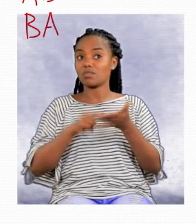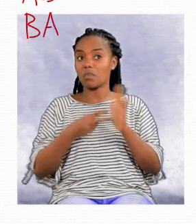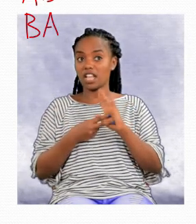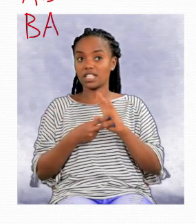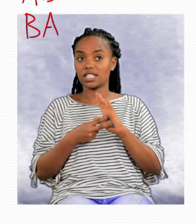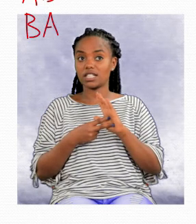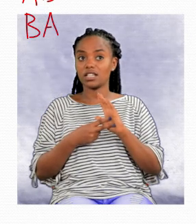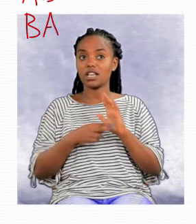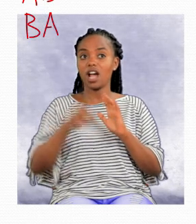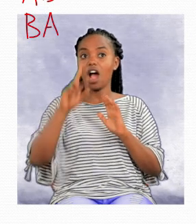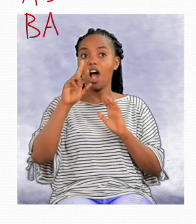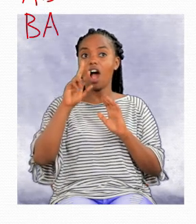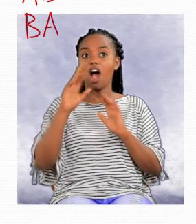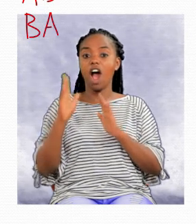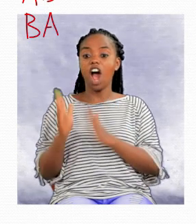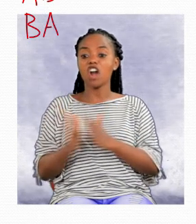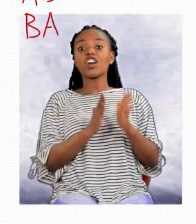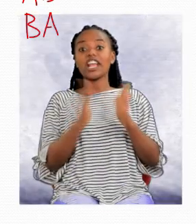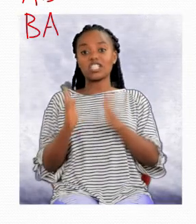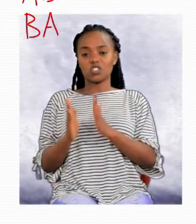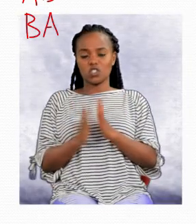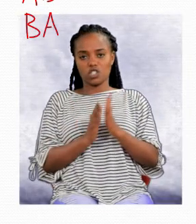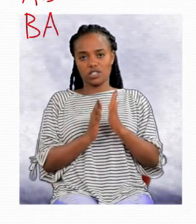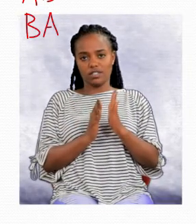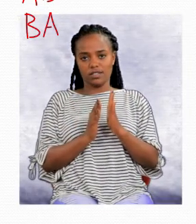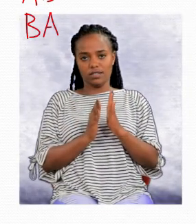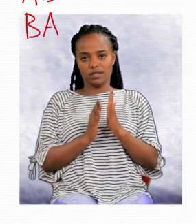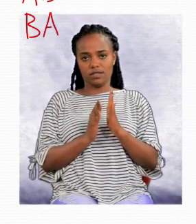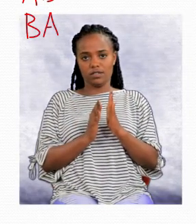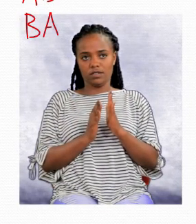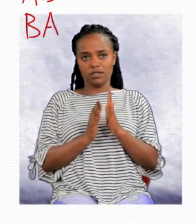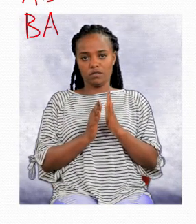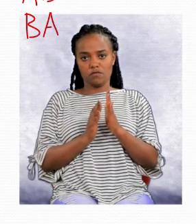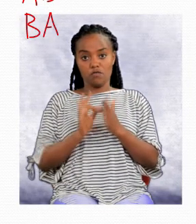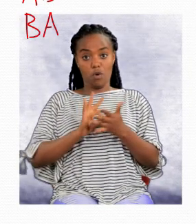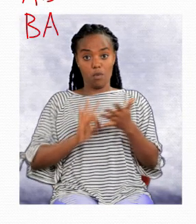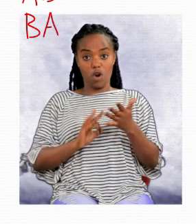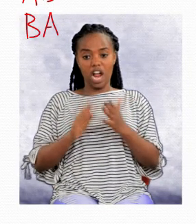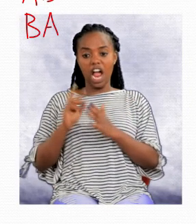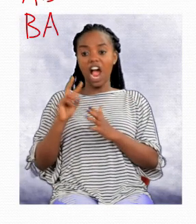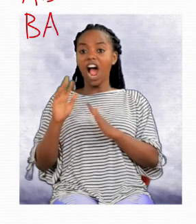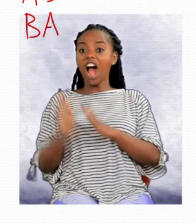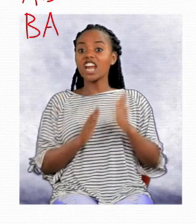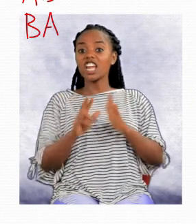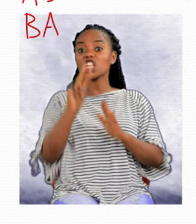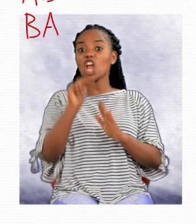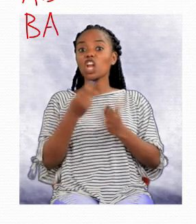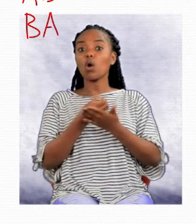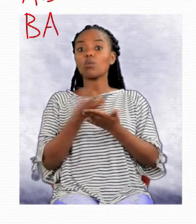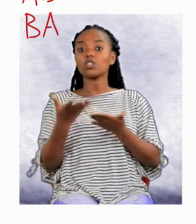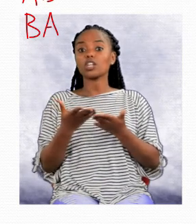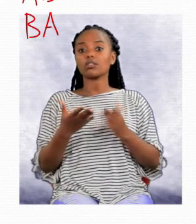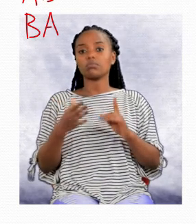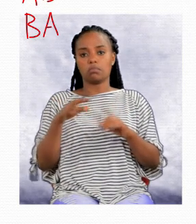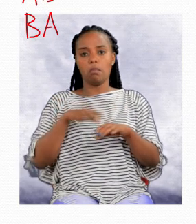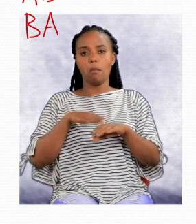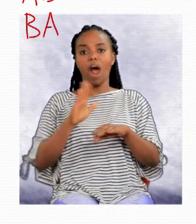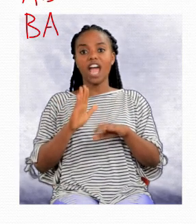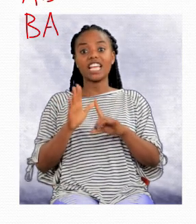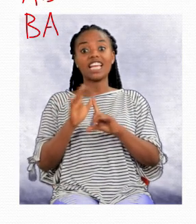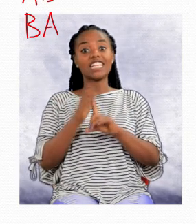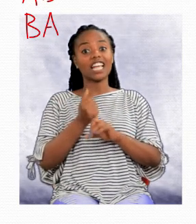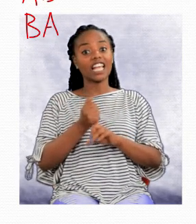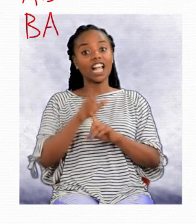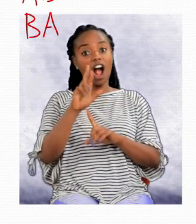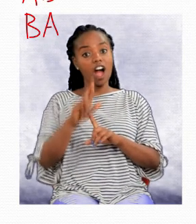is arrange, this formula tells us, arrange n objects by taking r